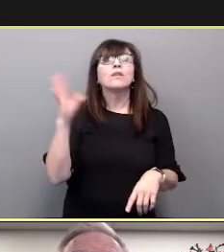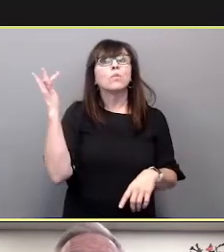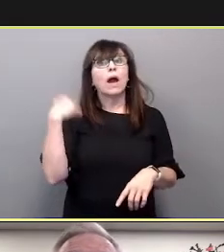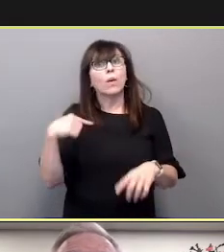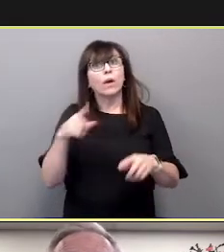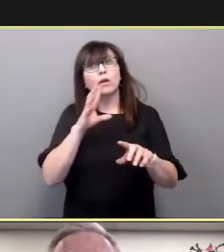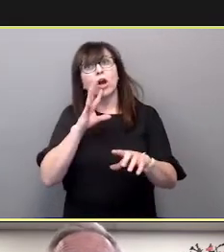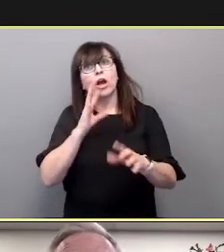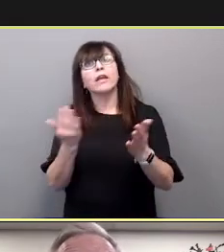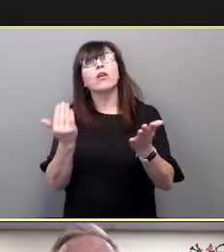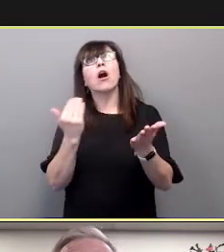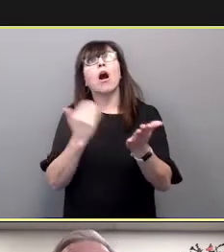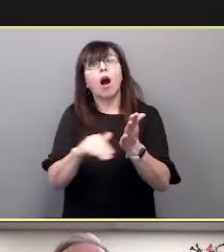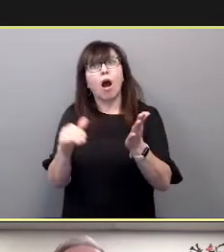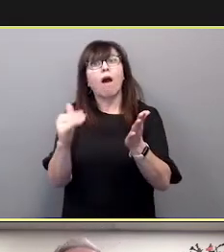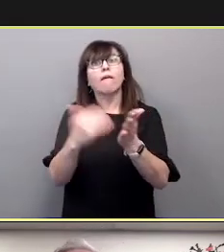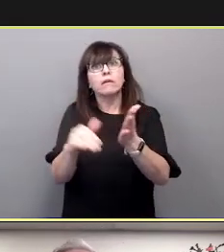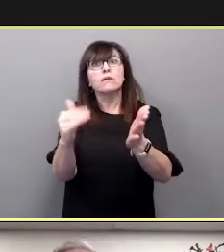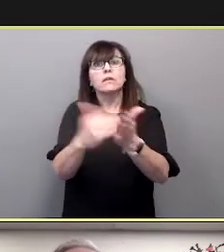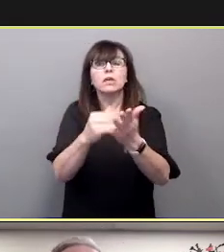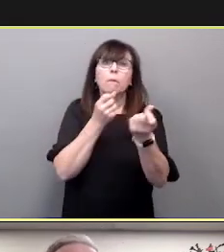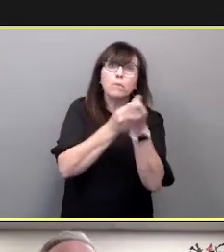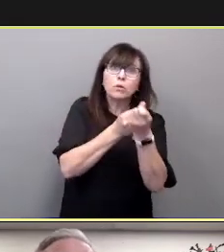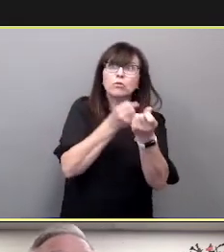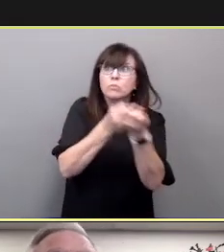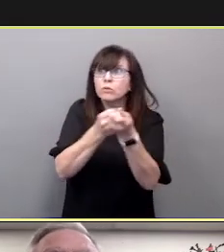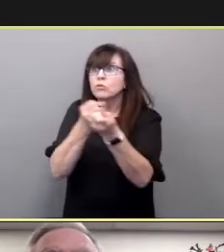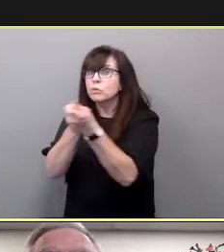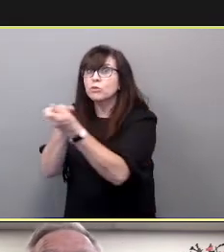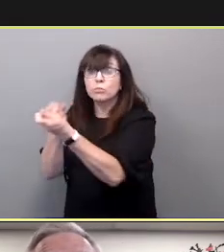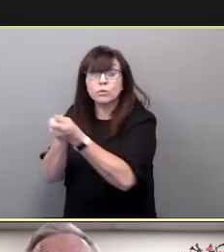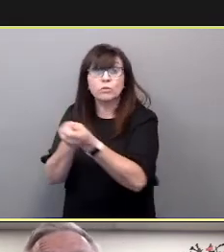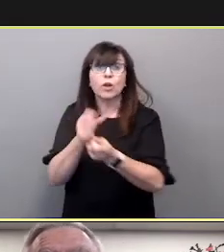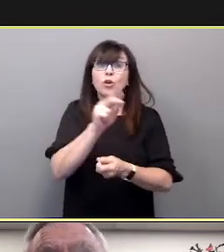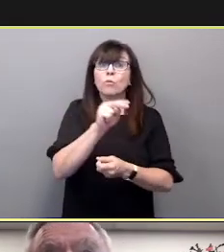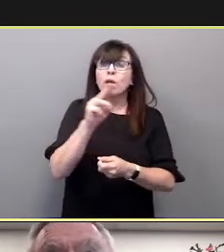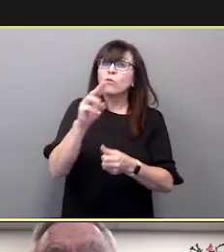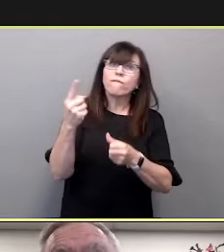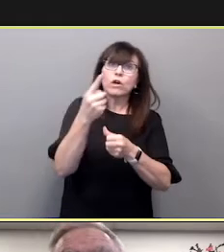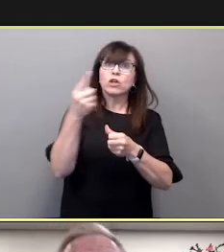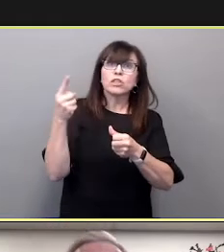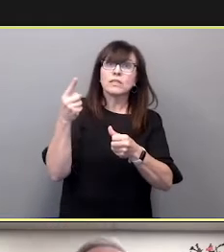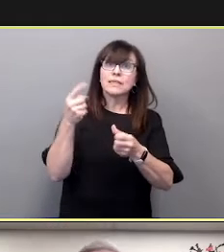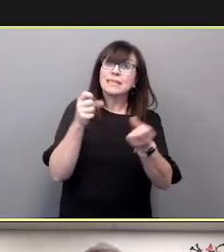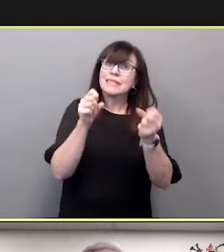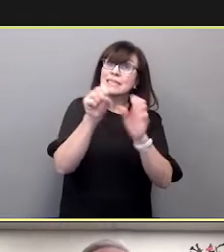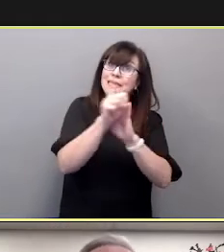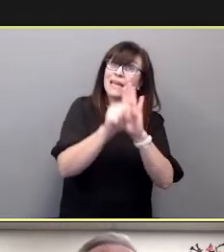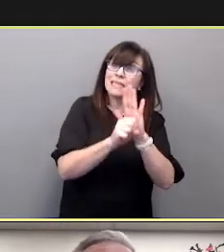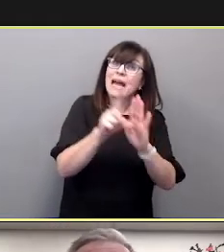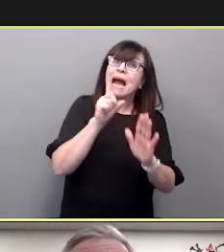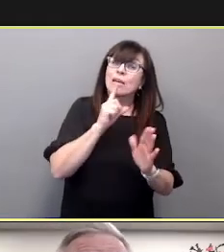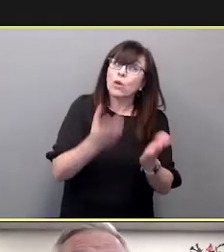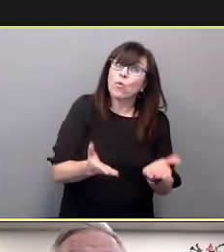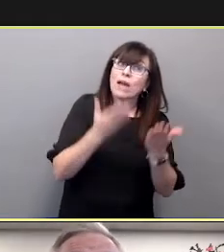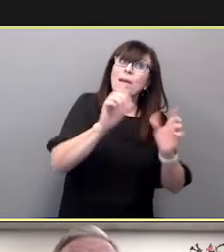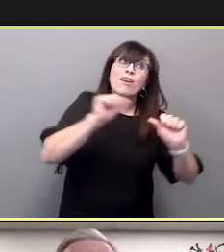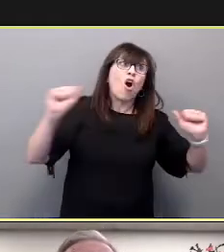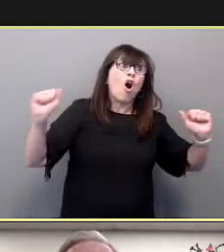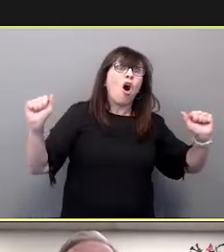about boosters so much. It's why New Mexico was one of the first states to actually recommend that